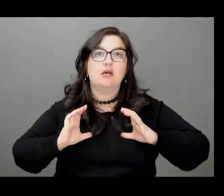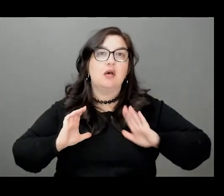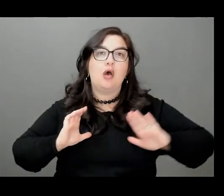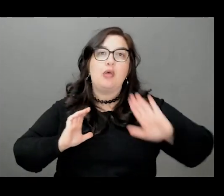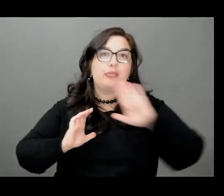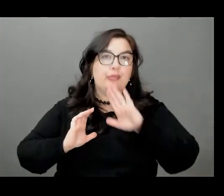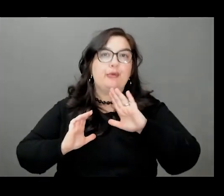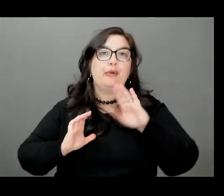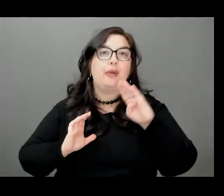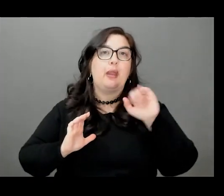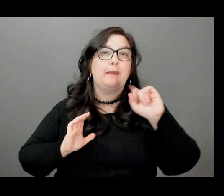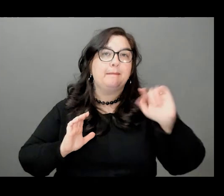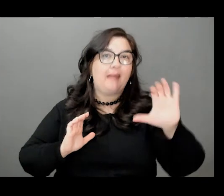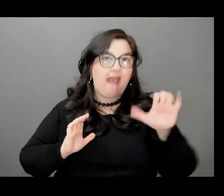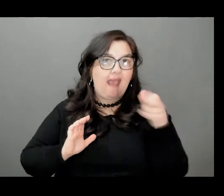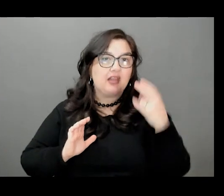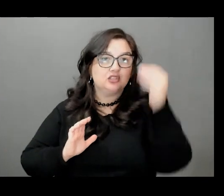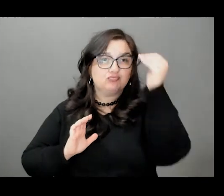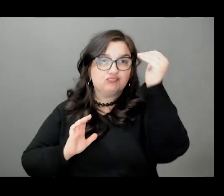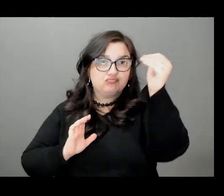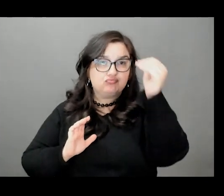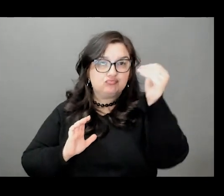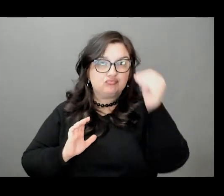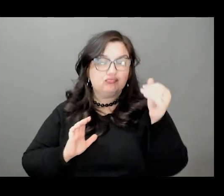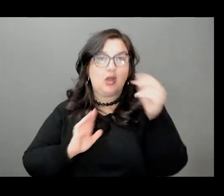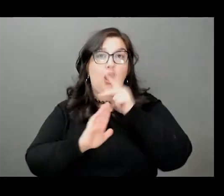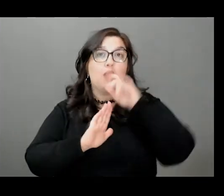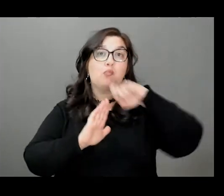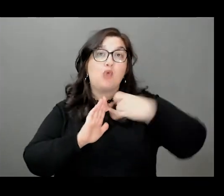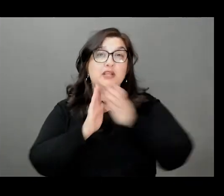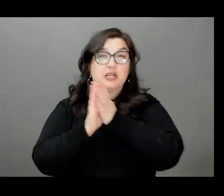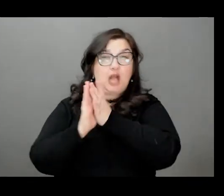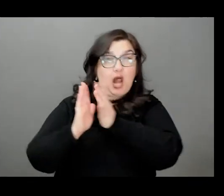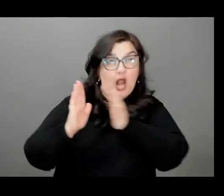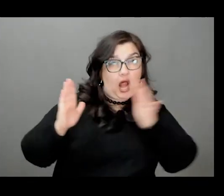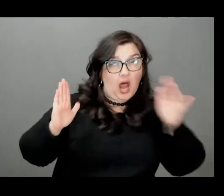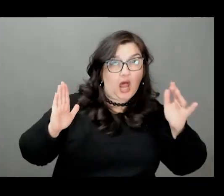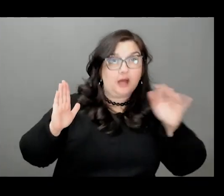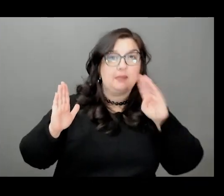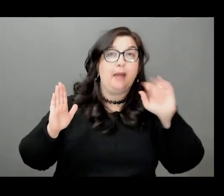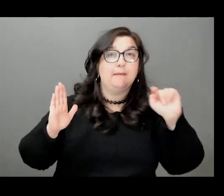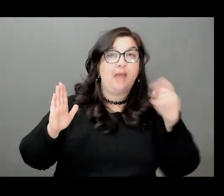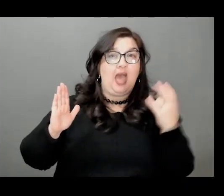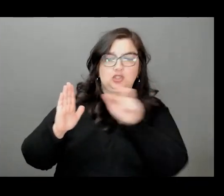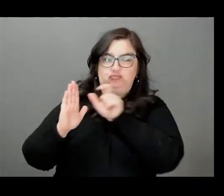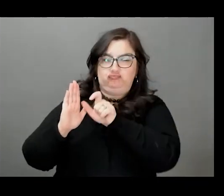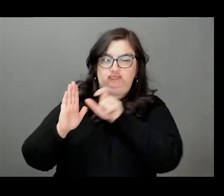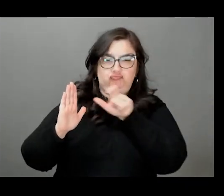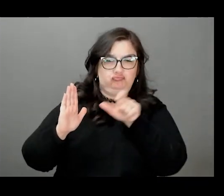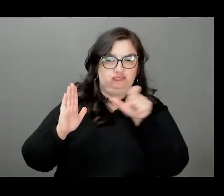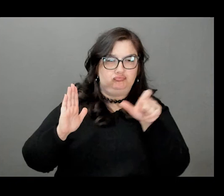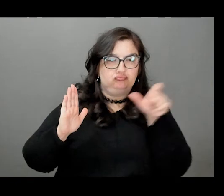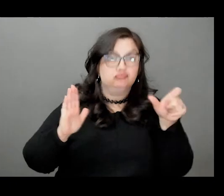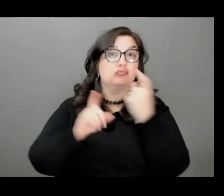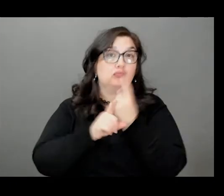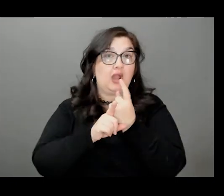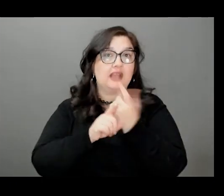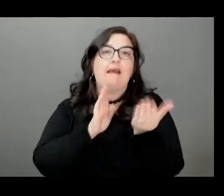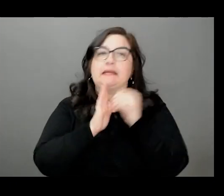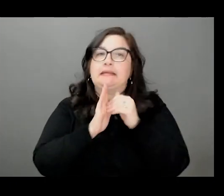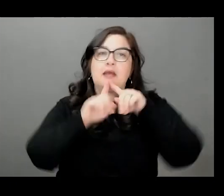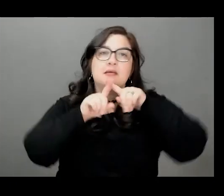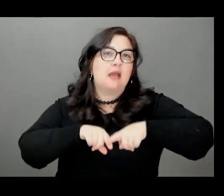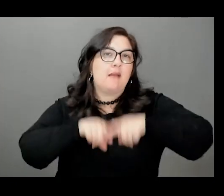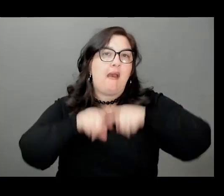view, where customers can see what is the status of each of their batches, right? So projects is a long living entity and batches are like a